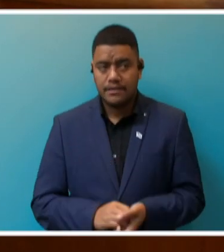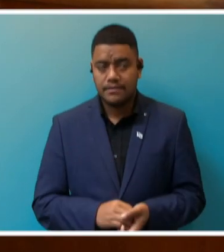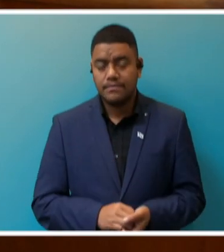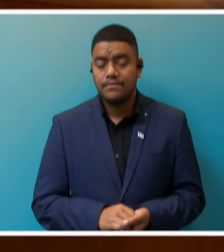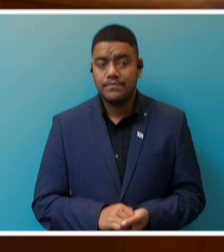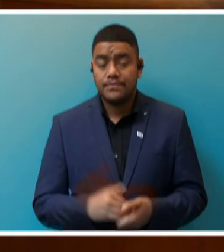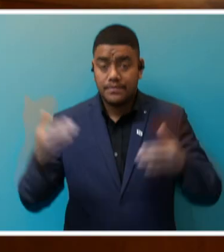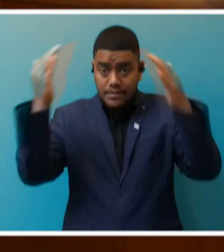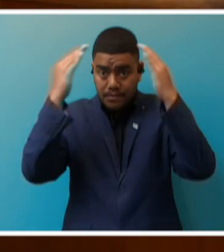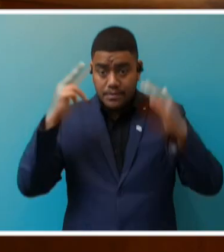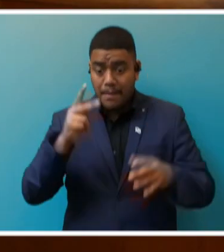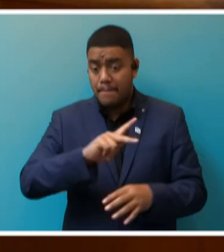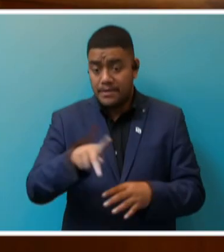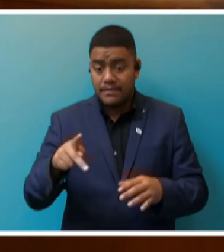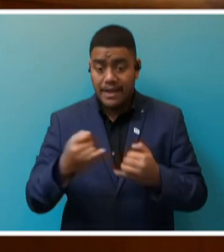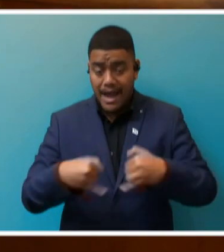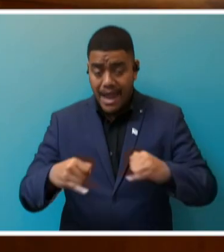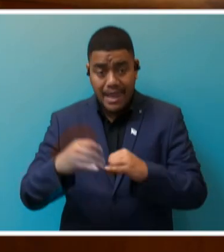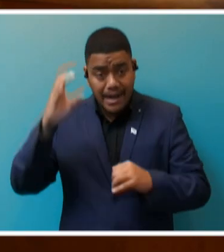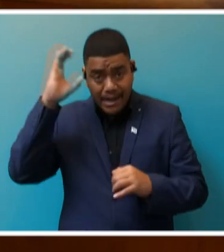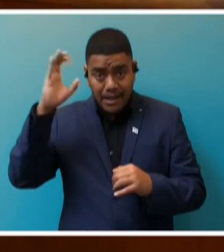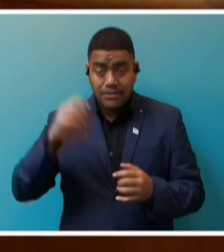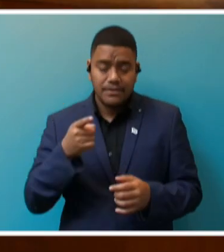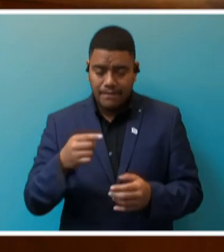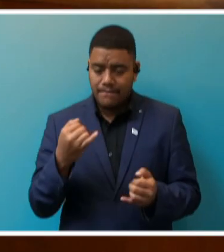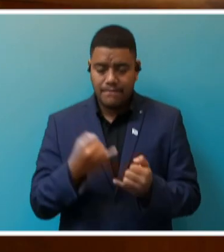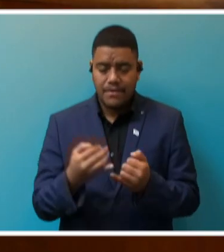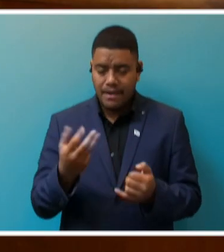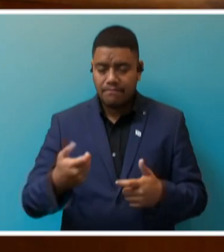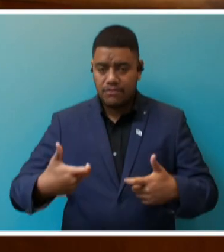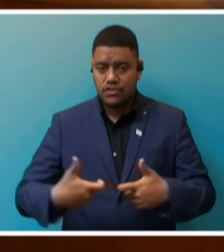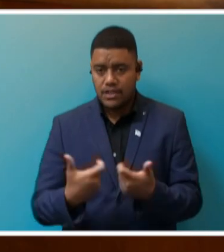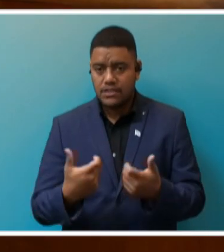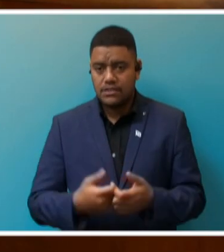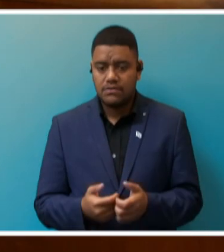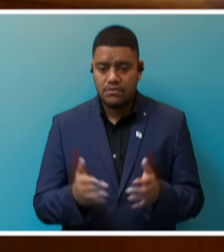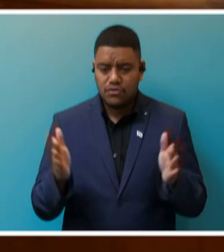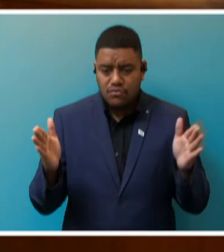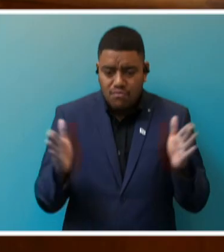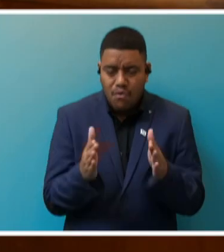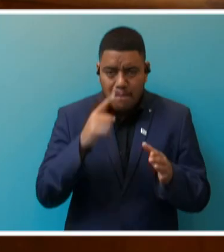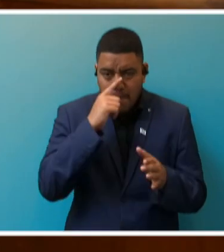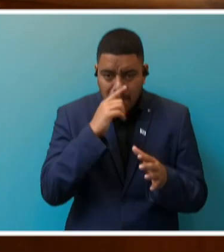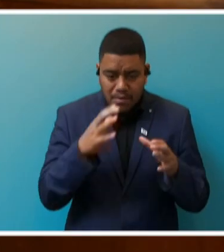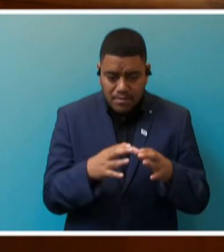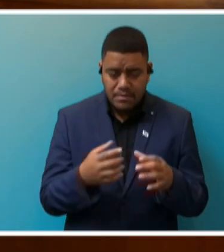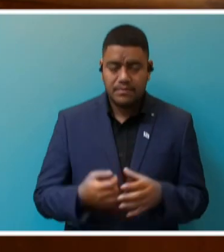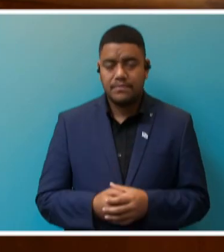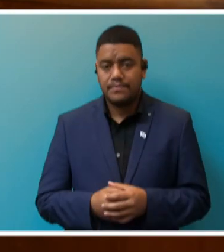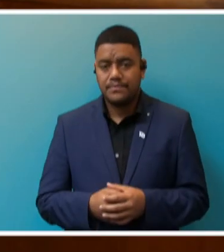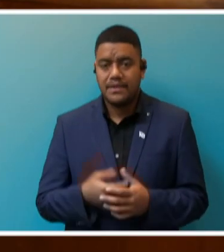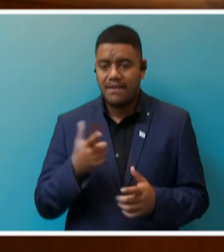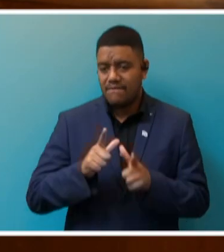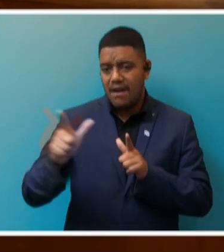Mr. Speaker, the Pacific Island countries face unique challenges: small populations spread over vast ocean